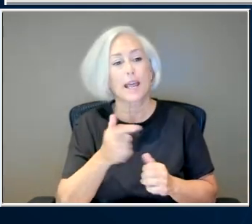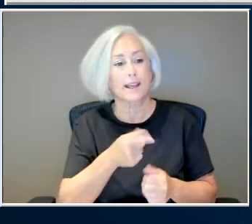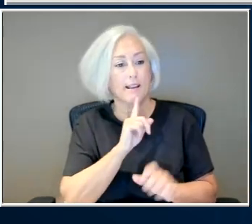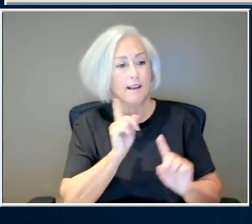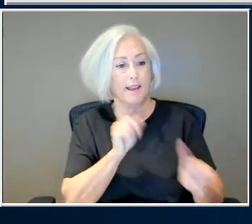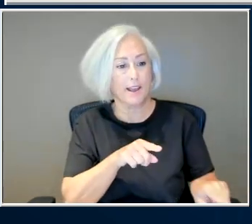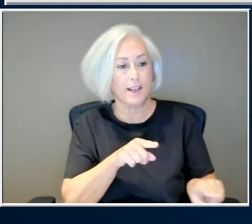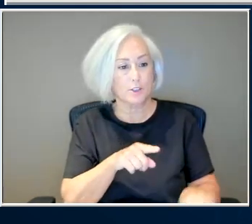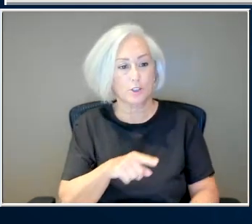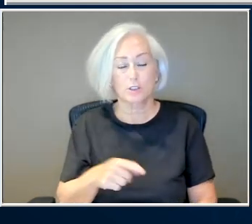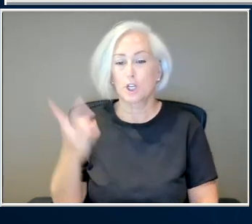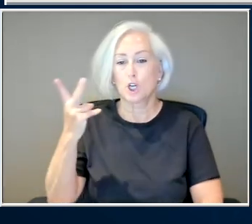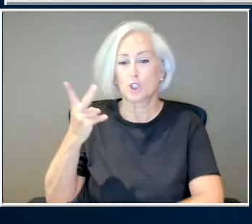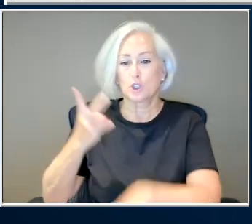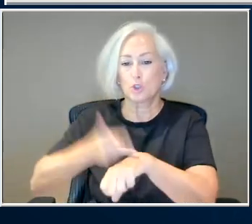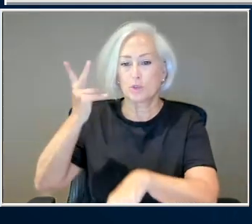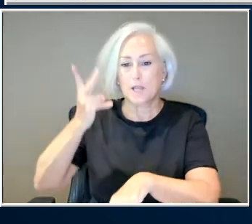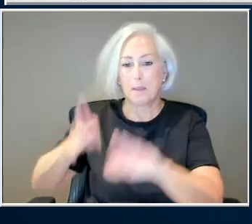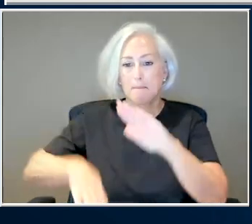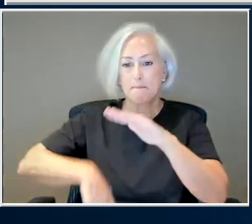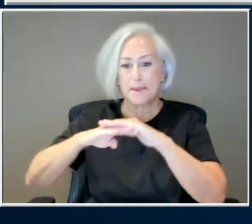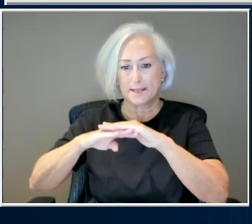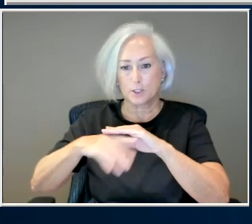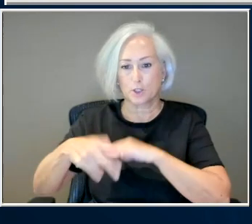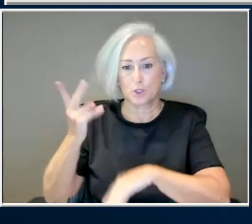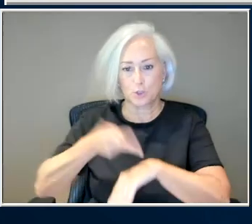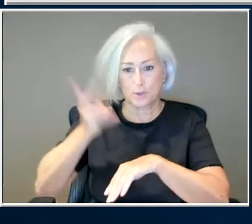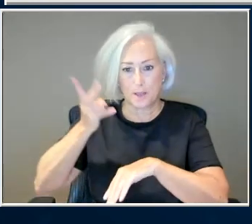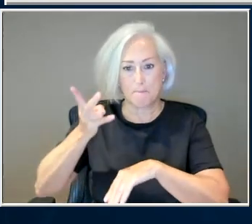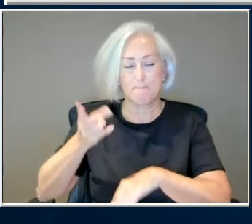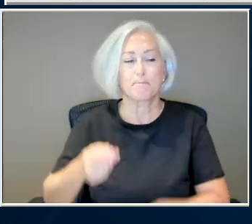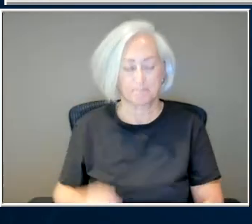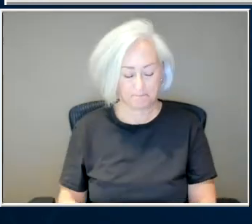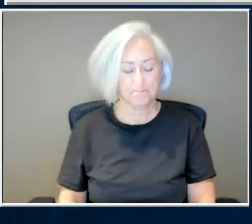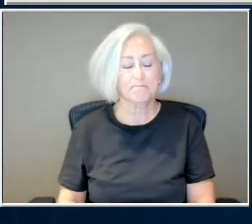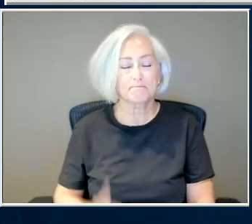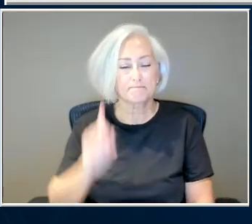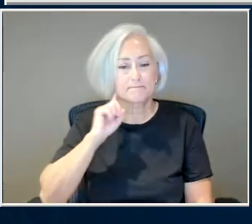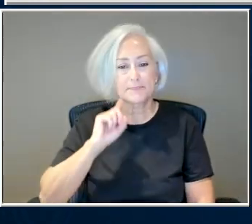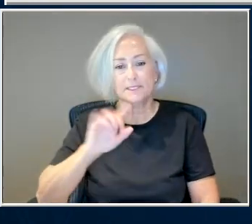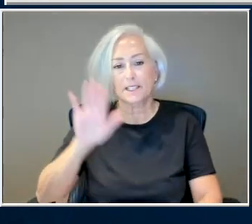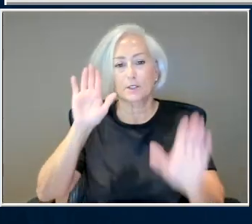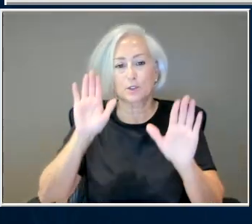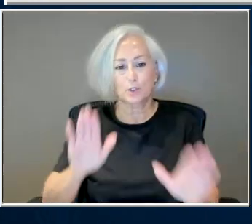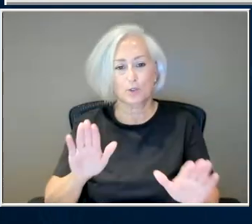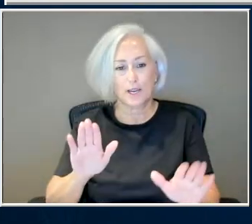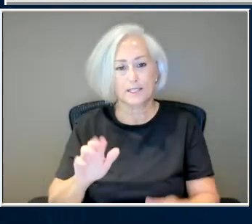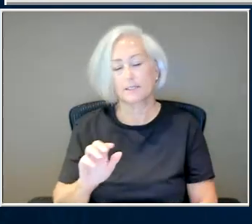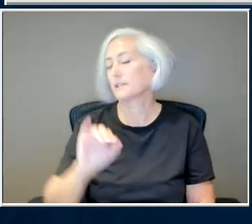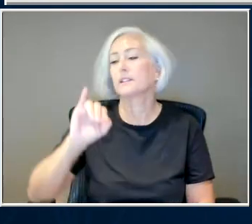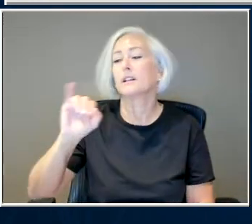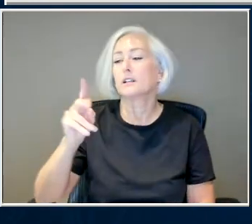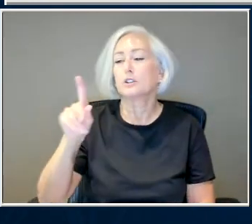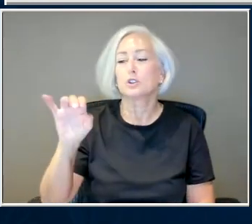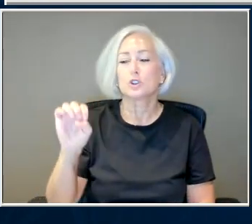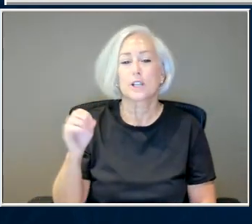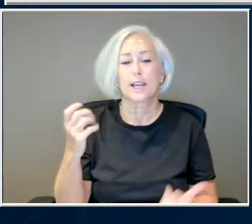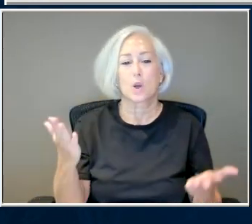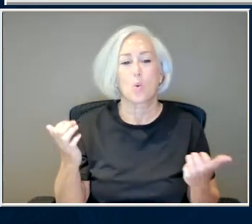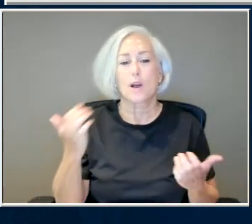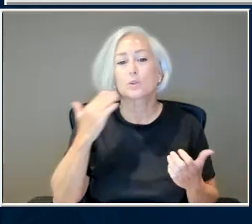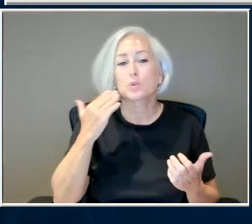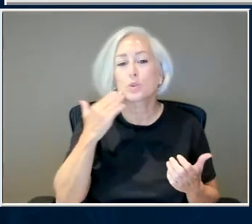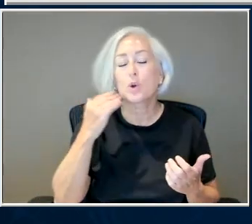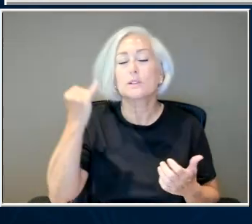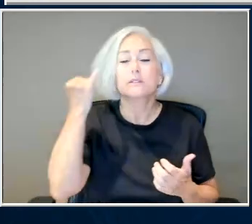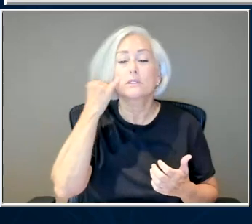2 times. 2 times. Okay, Yeah. so, all right, sounds good. Jake is asking if Justin would have started